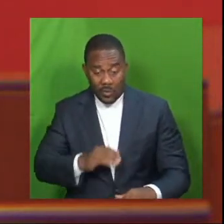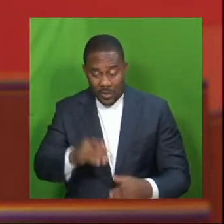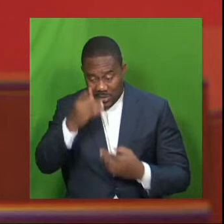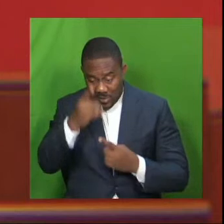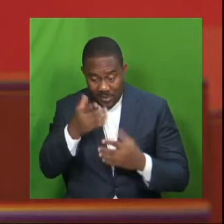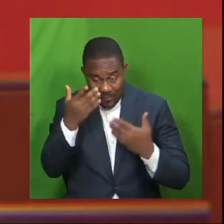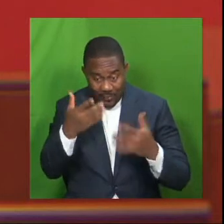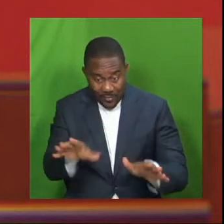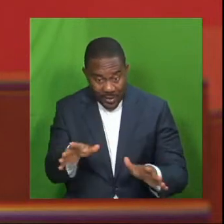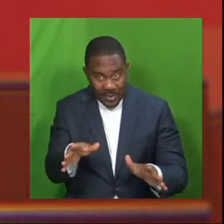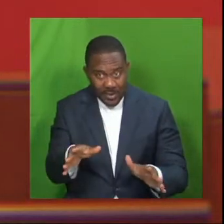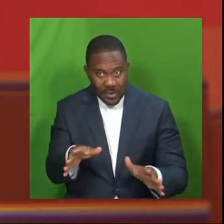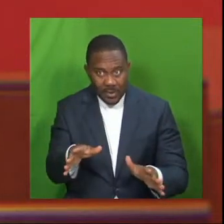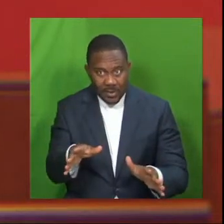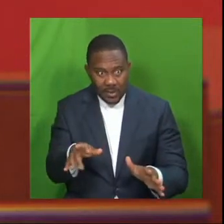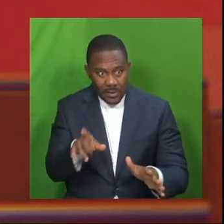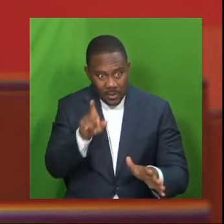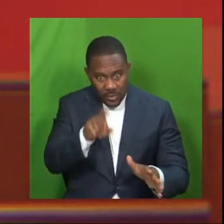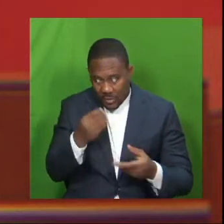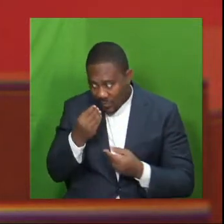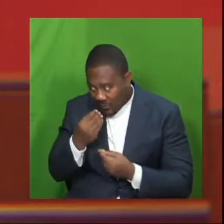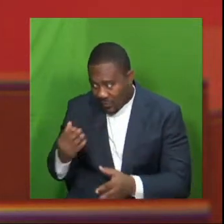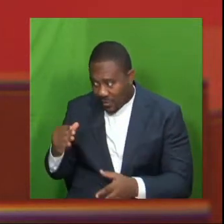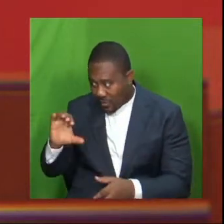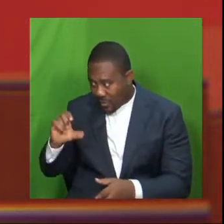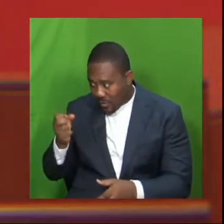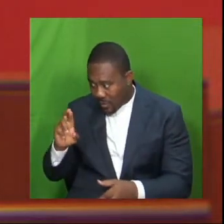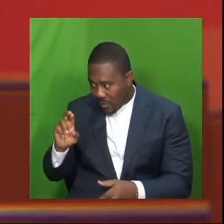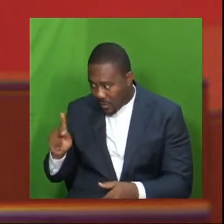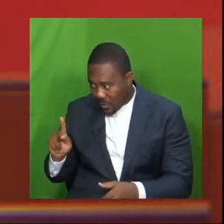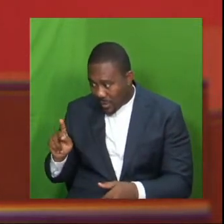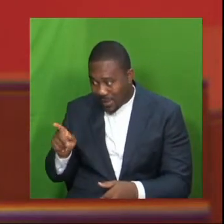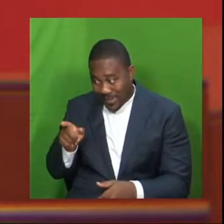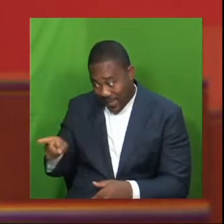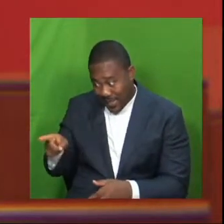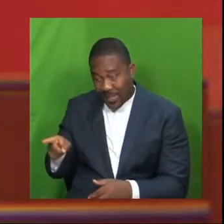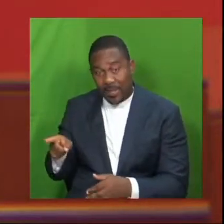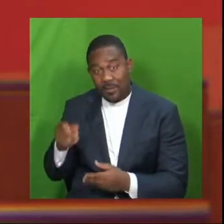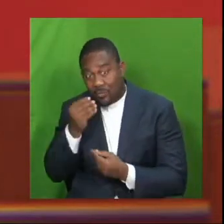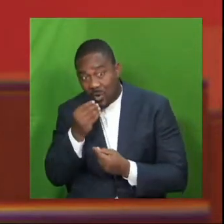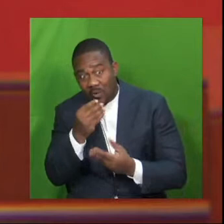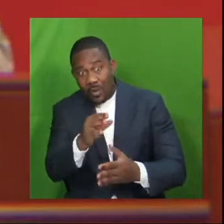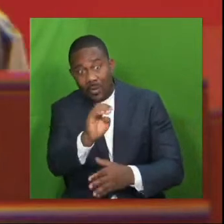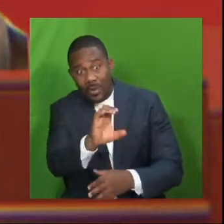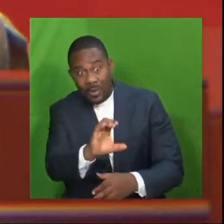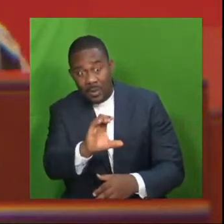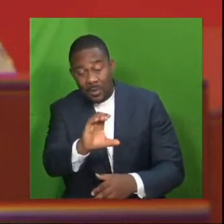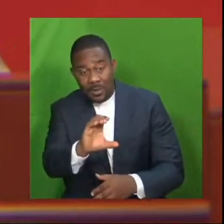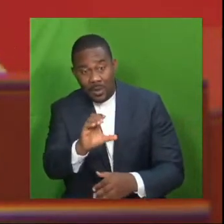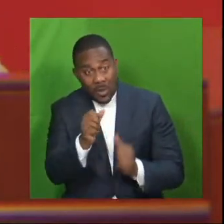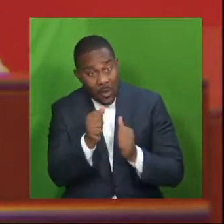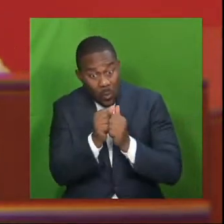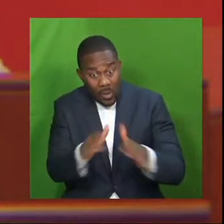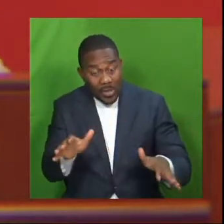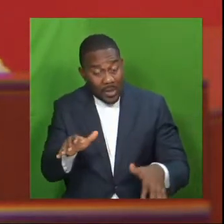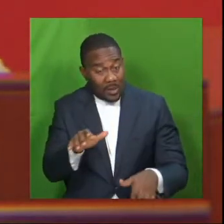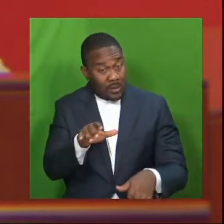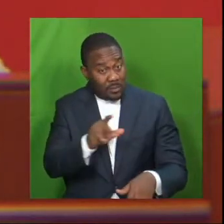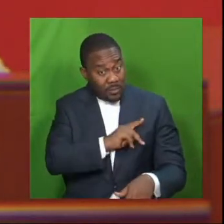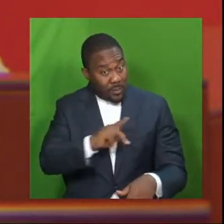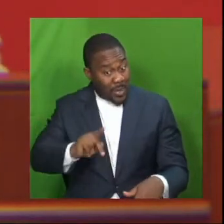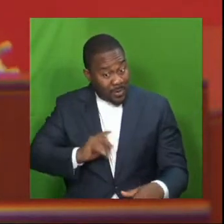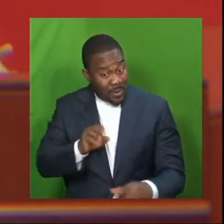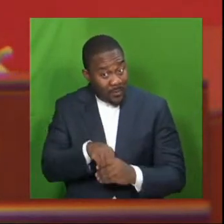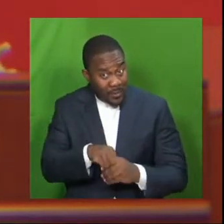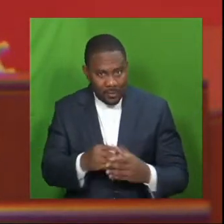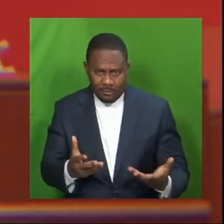the committee will communicate to the clerk, and the clerk will communicate to the Electoral Commission without the knowledge of the House?